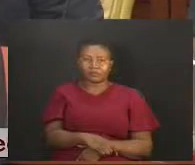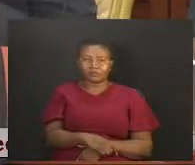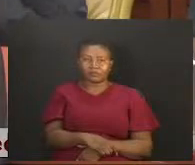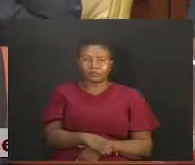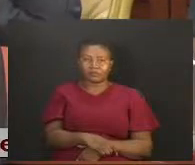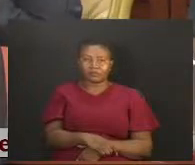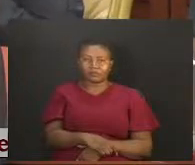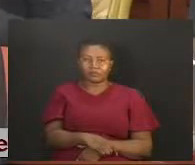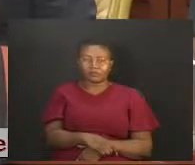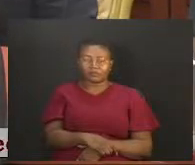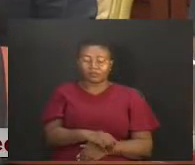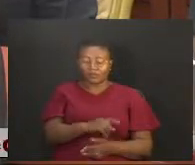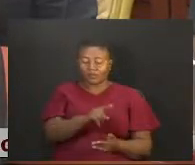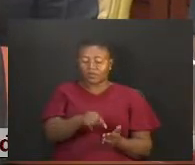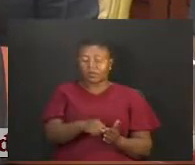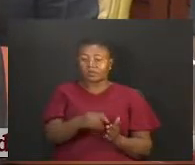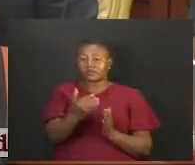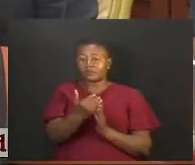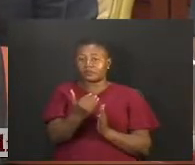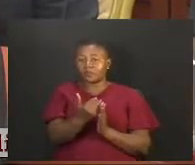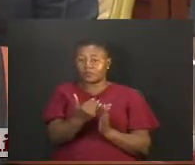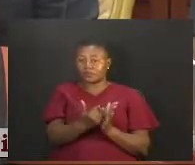Speaker, this is a budget